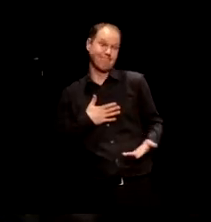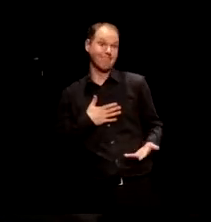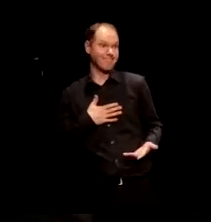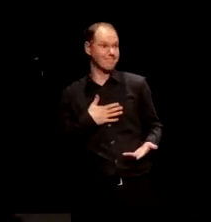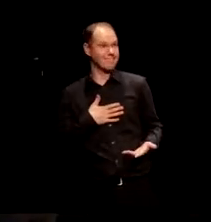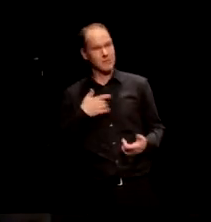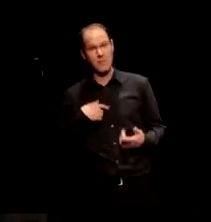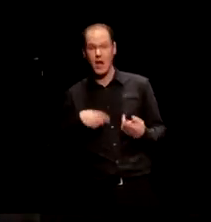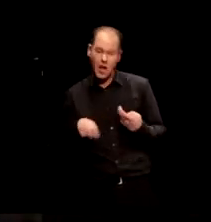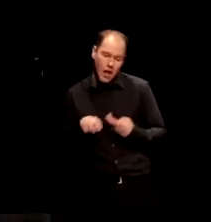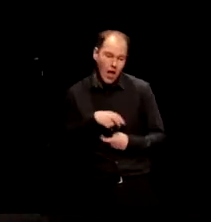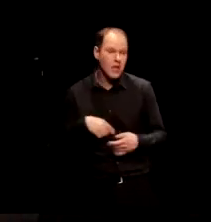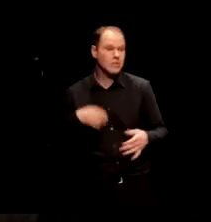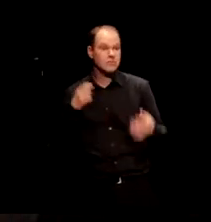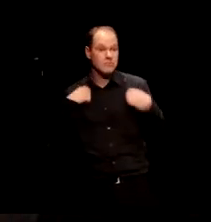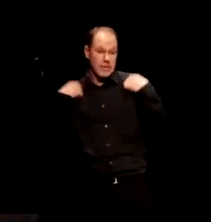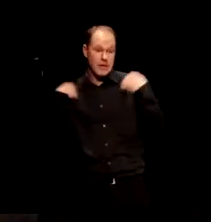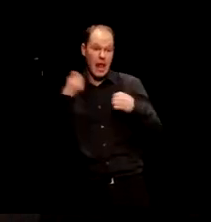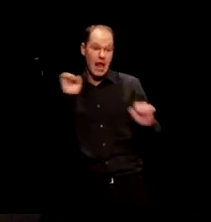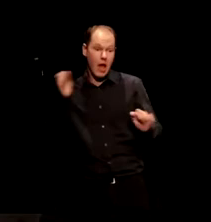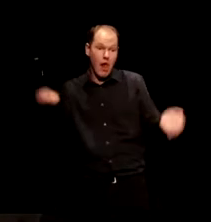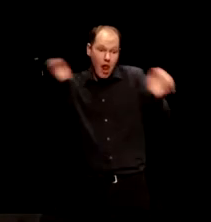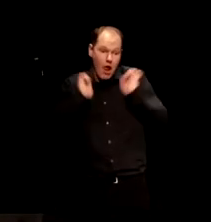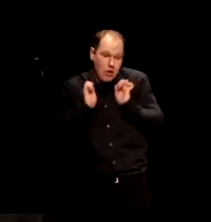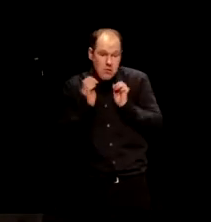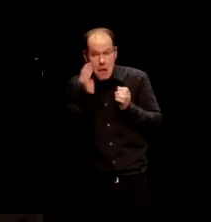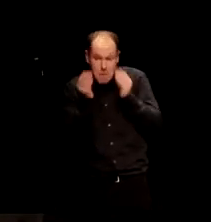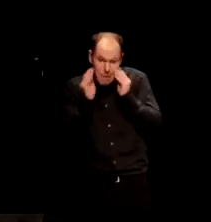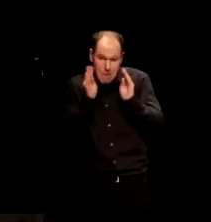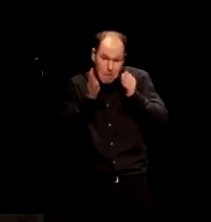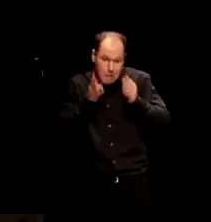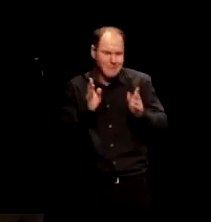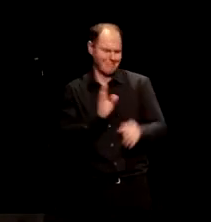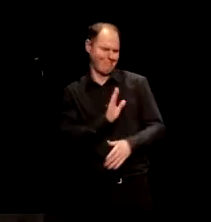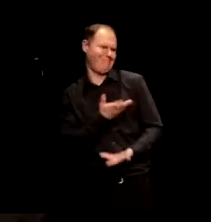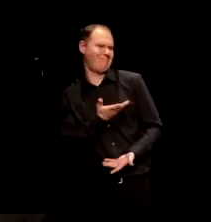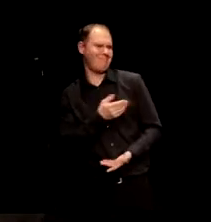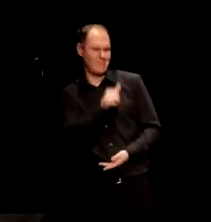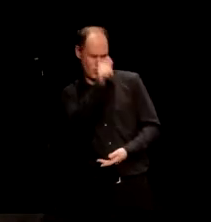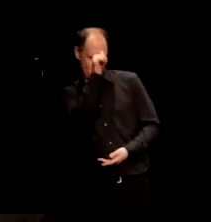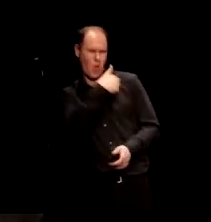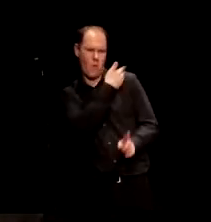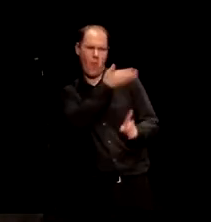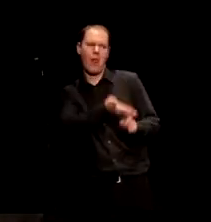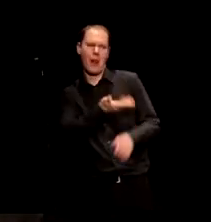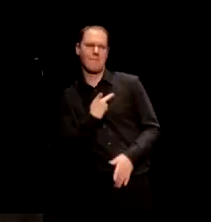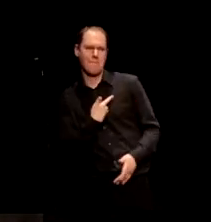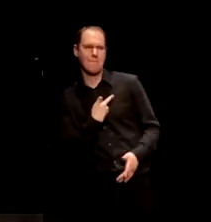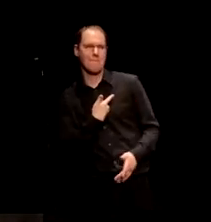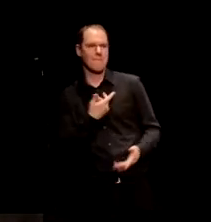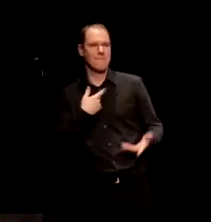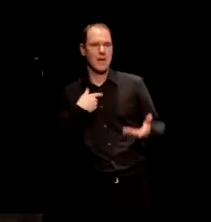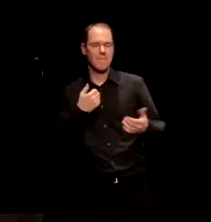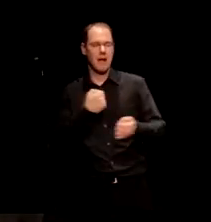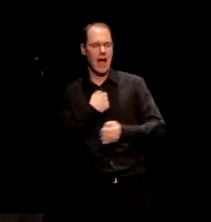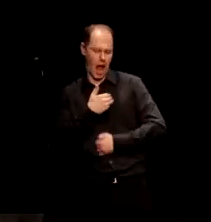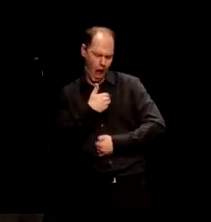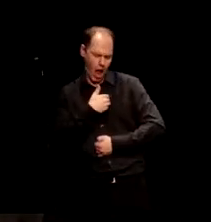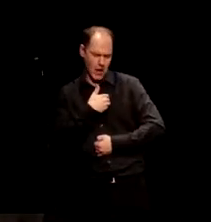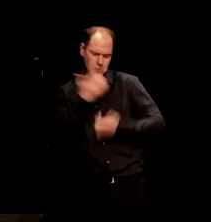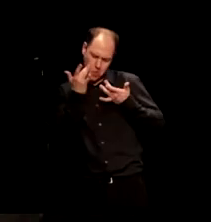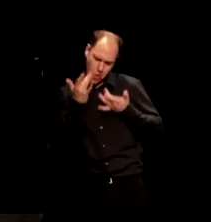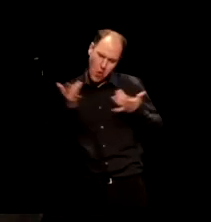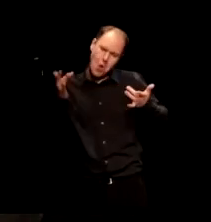me to go about the place with a towel around my neck, mopping up tears? You have known me long enough to realize that I don't wear my heart on my